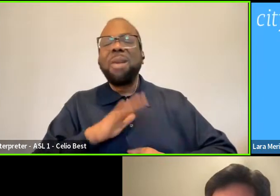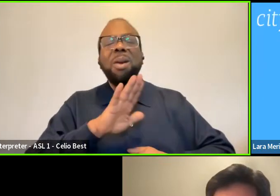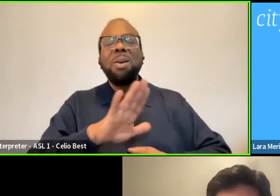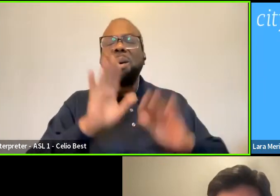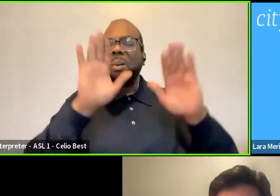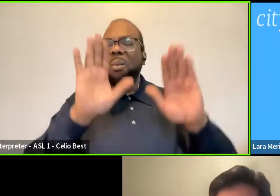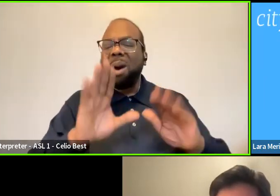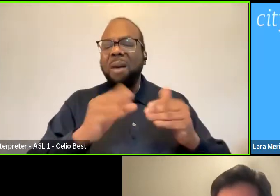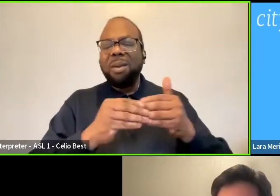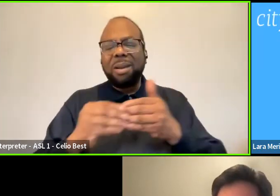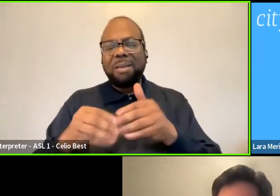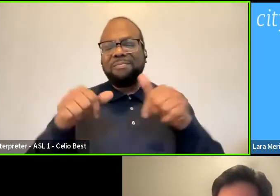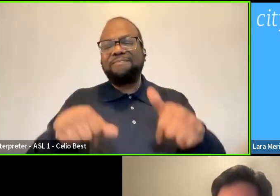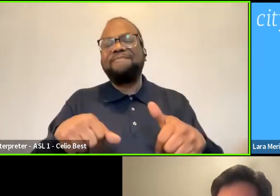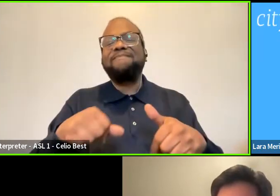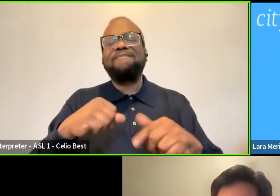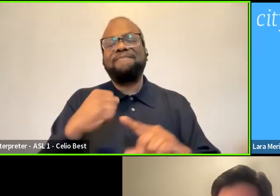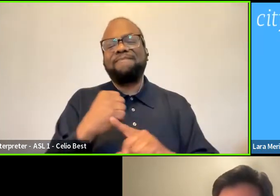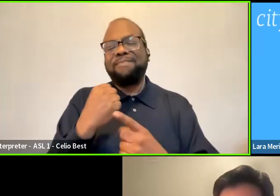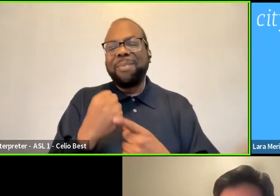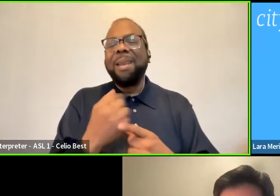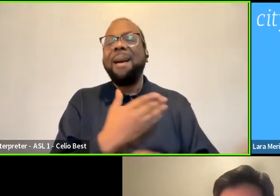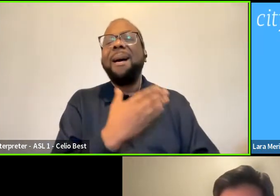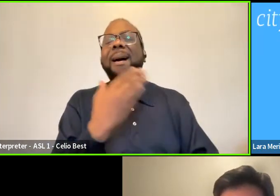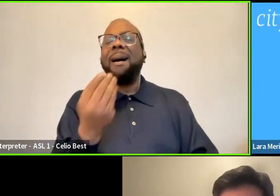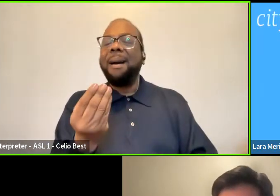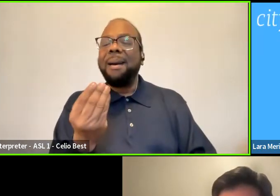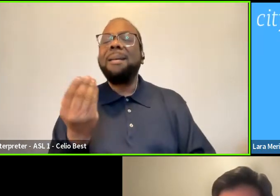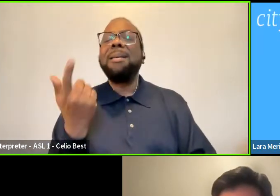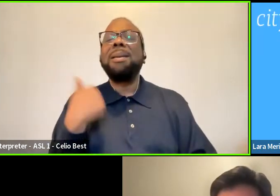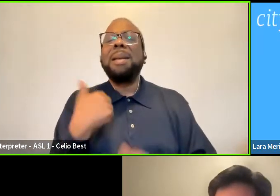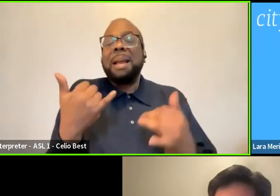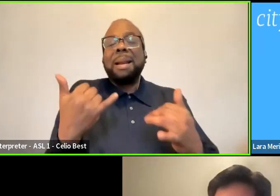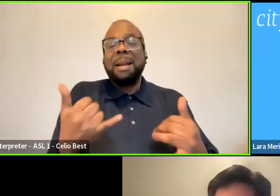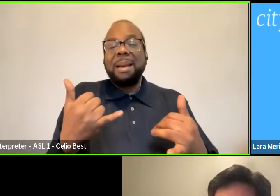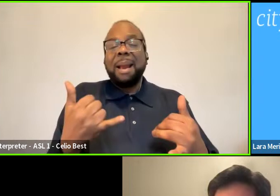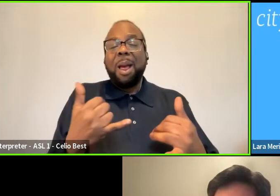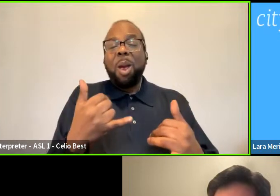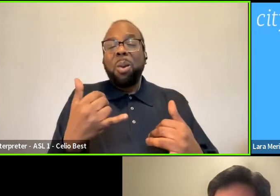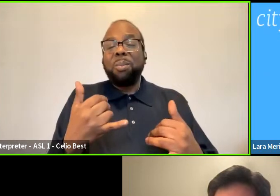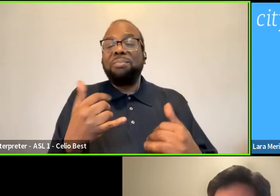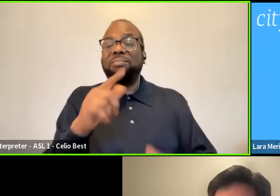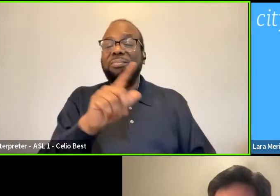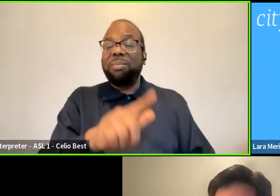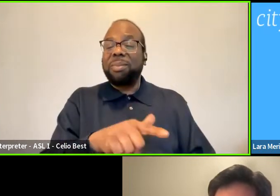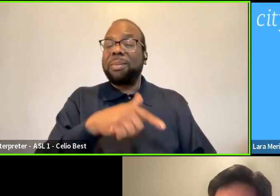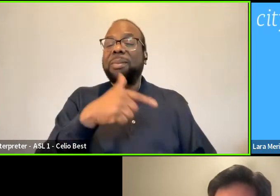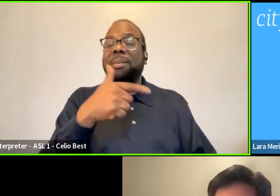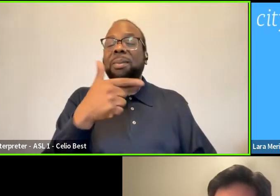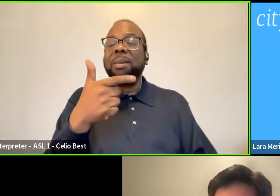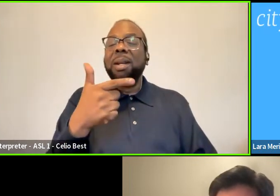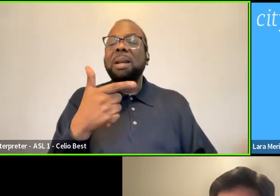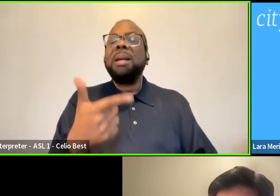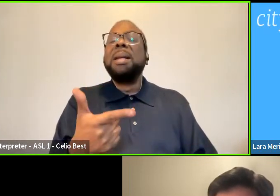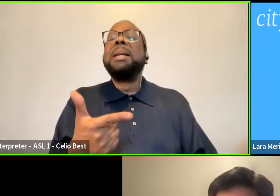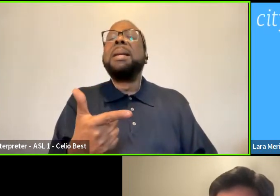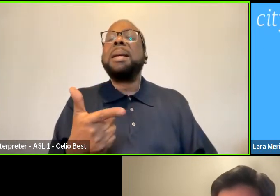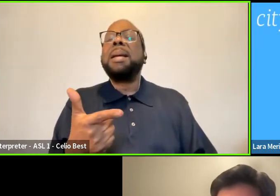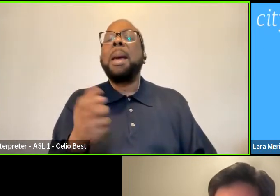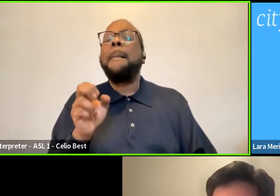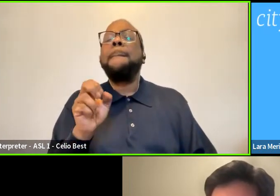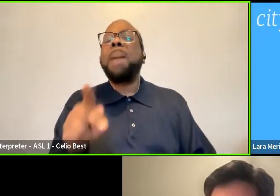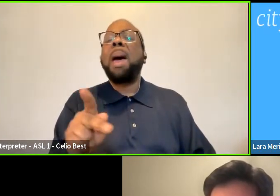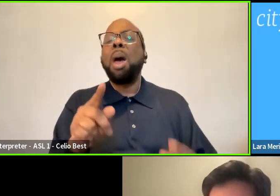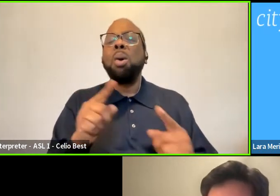leadership on this issue. And we're now going to turn back to some of the details,